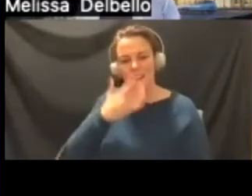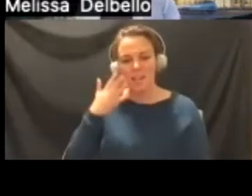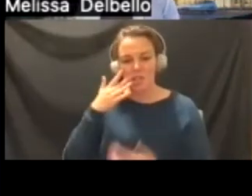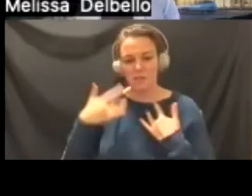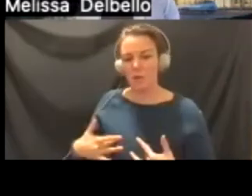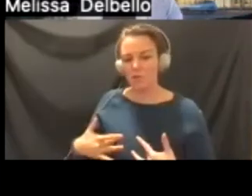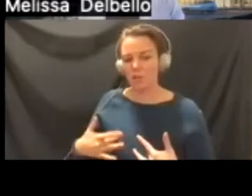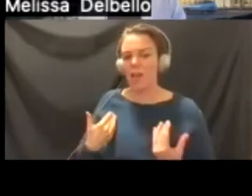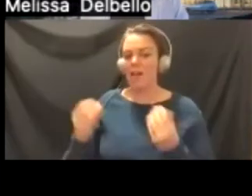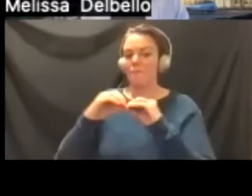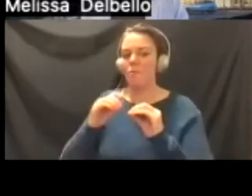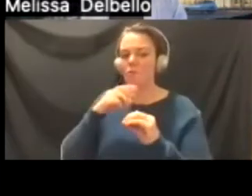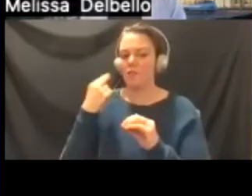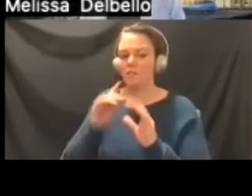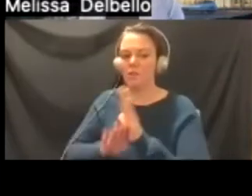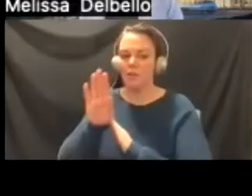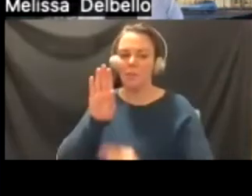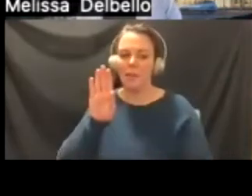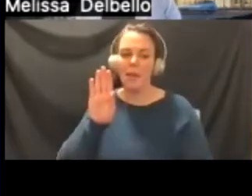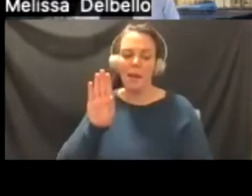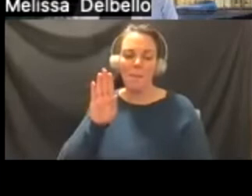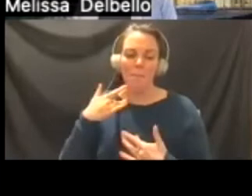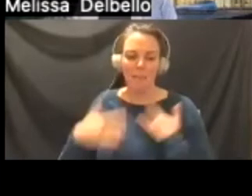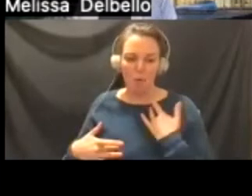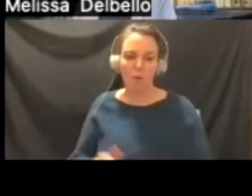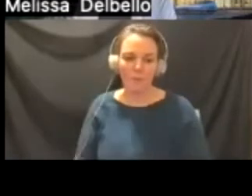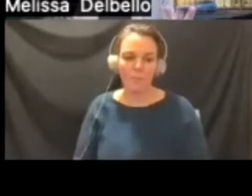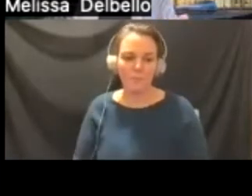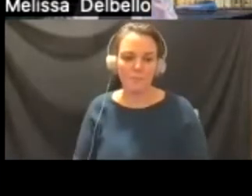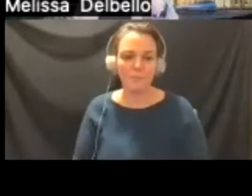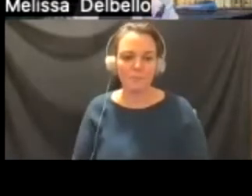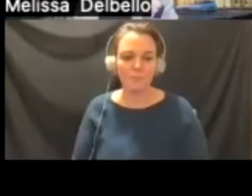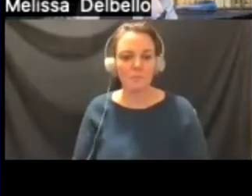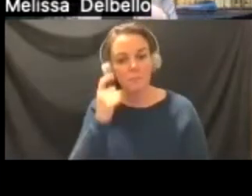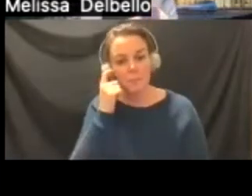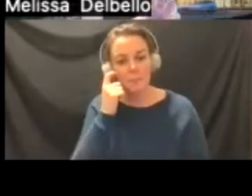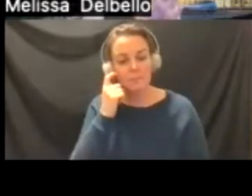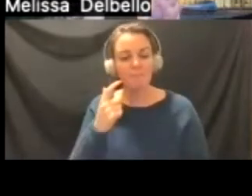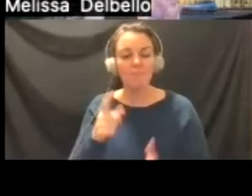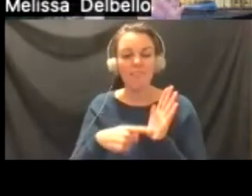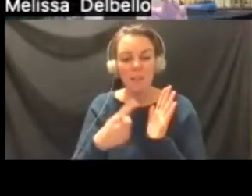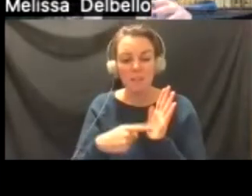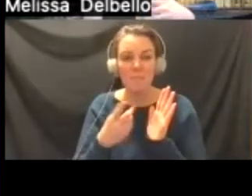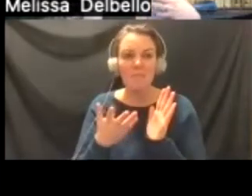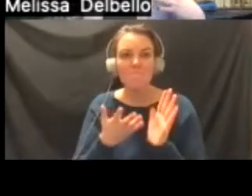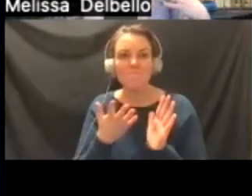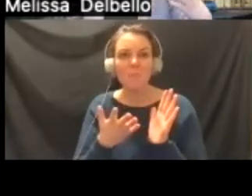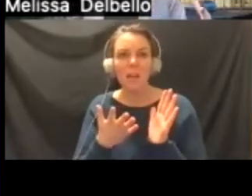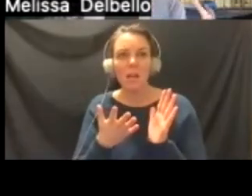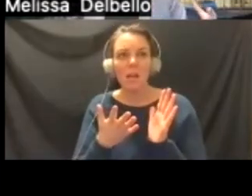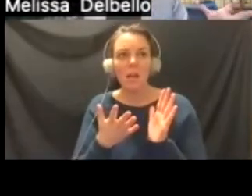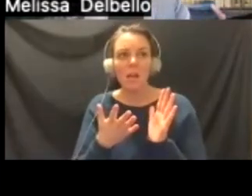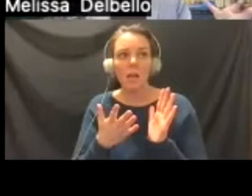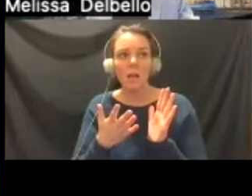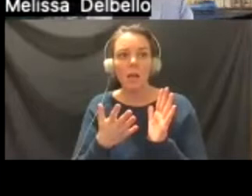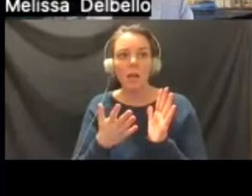greater risk of developing bipolar disorder. And sometimes you can look at a